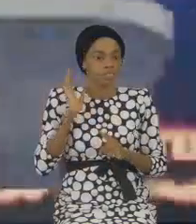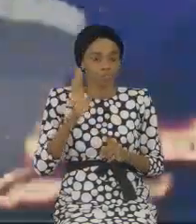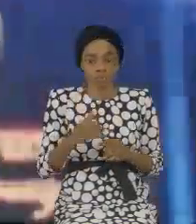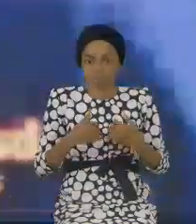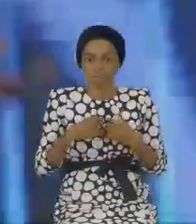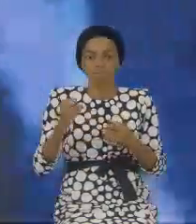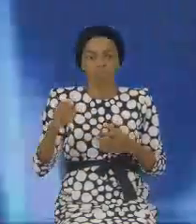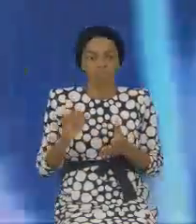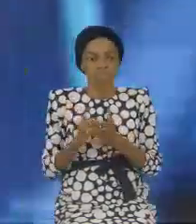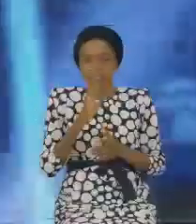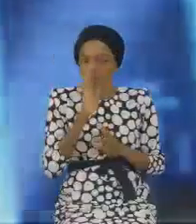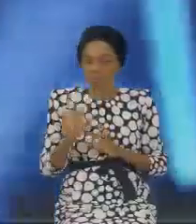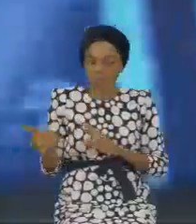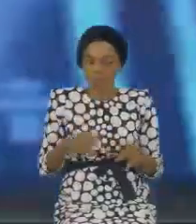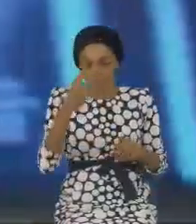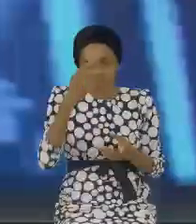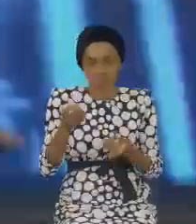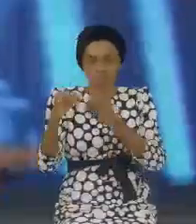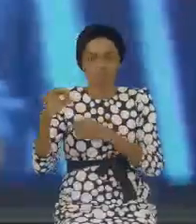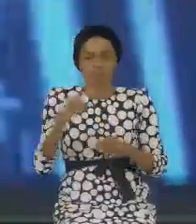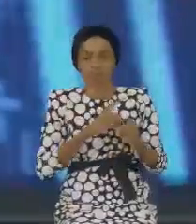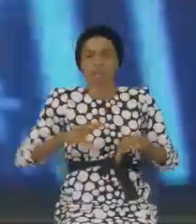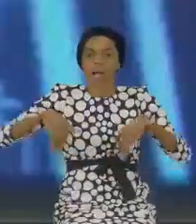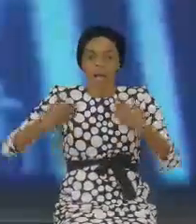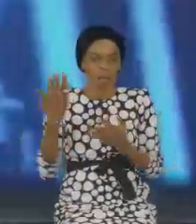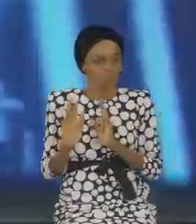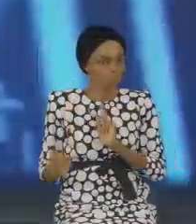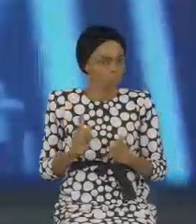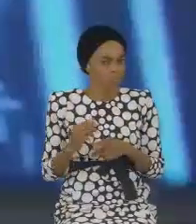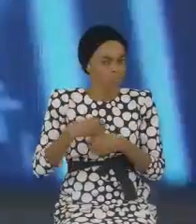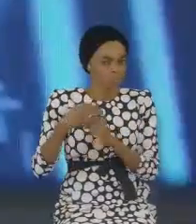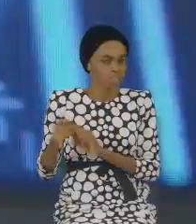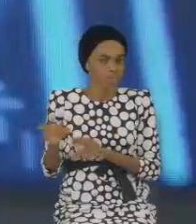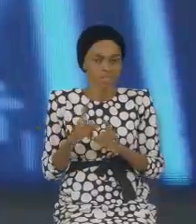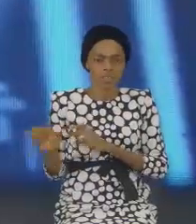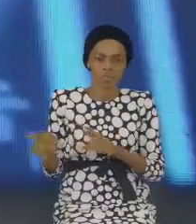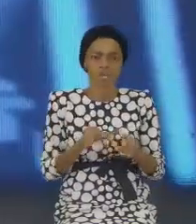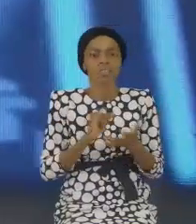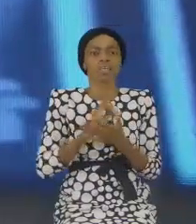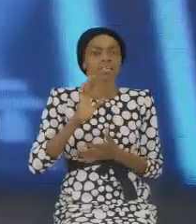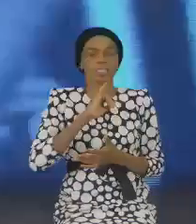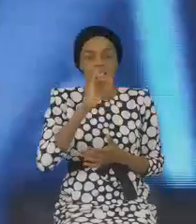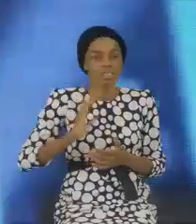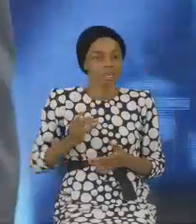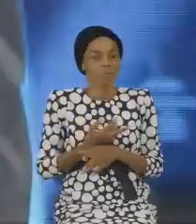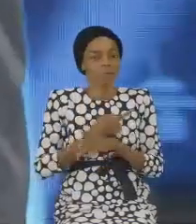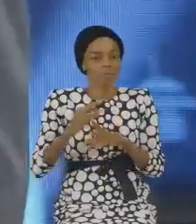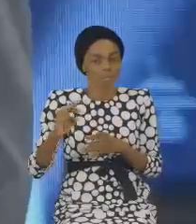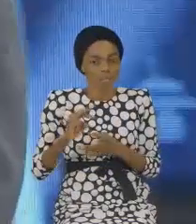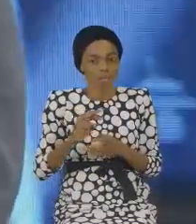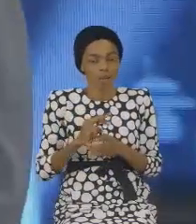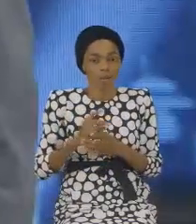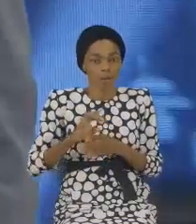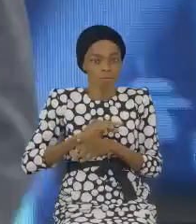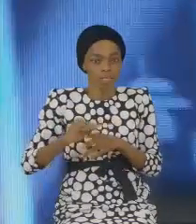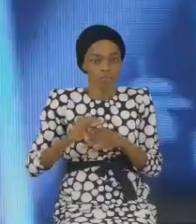they can be ready for the coming of the Lord, how will they make themselves ready? That is our ministry, that we're telling them every